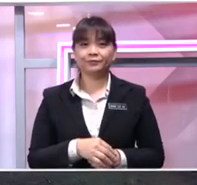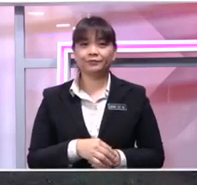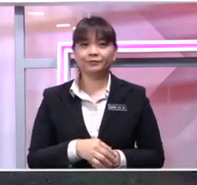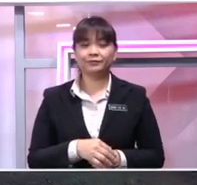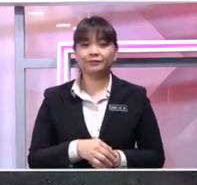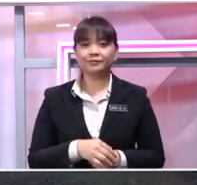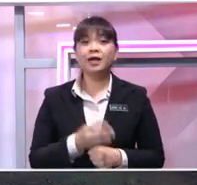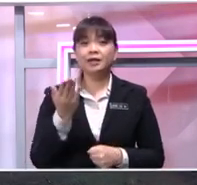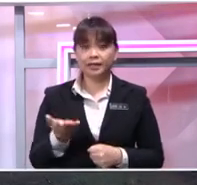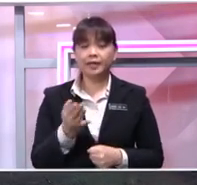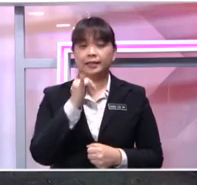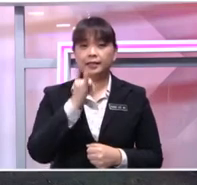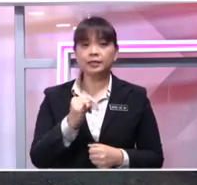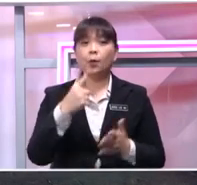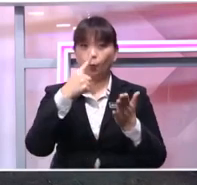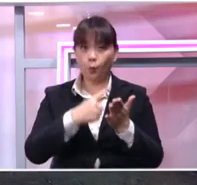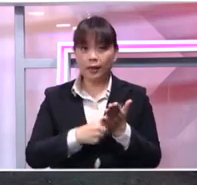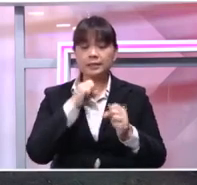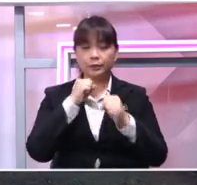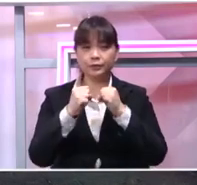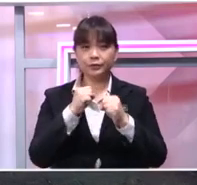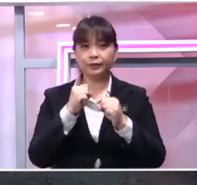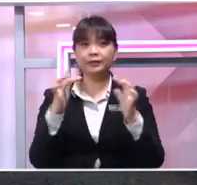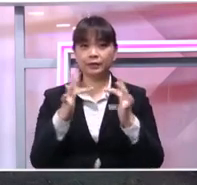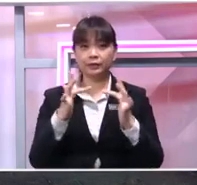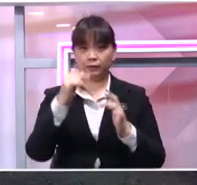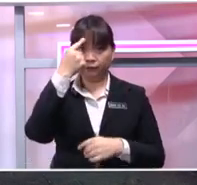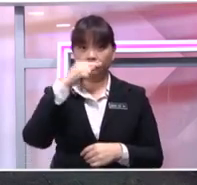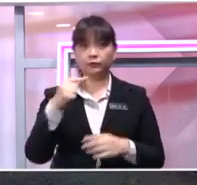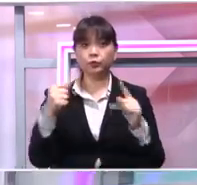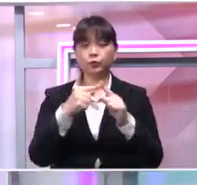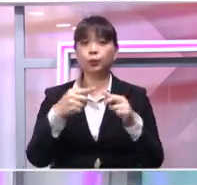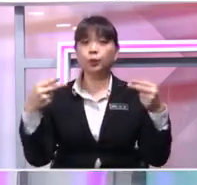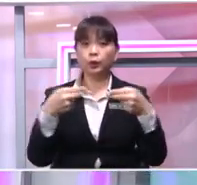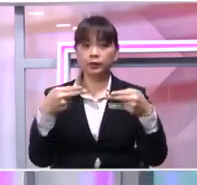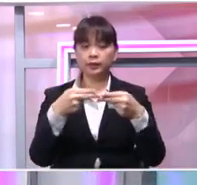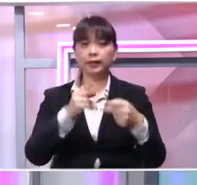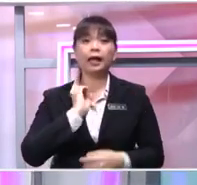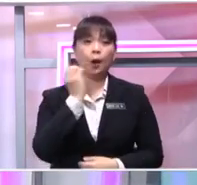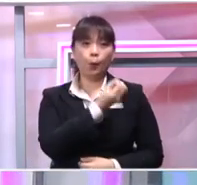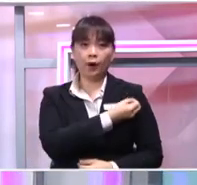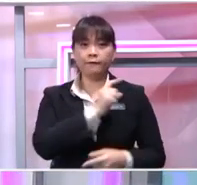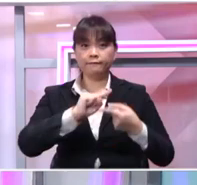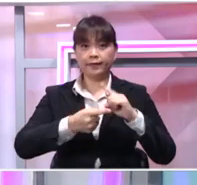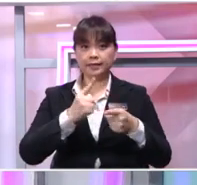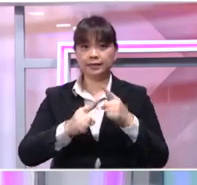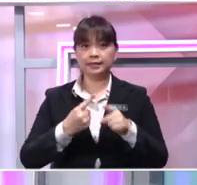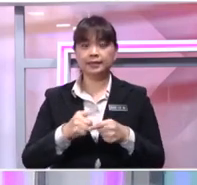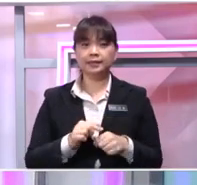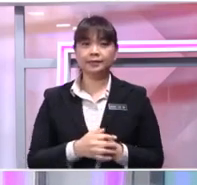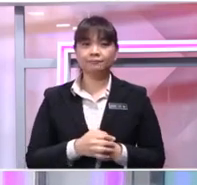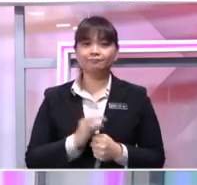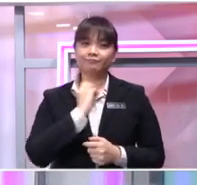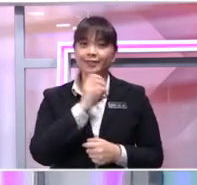That is what social networking is for. We yep. use for to contact our friends, mm-hmm. right? Okay, so we should